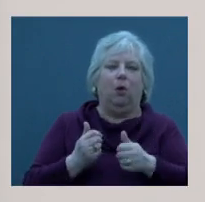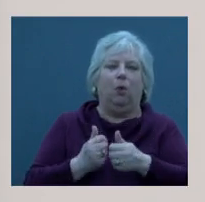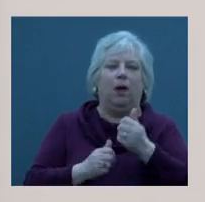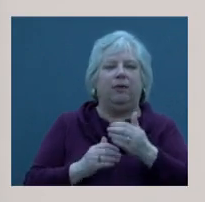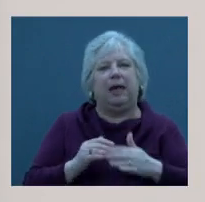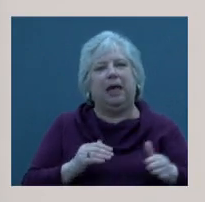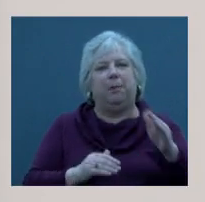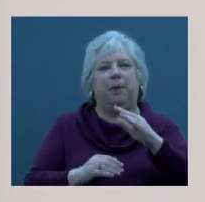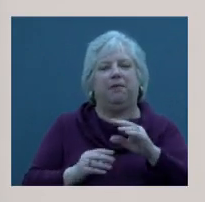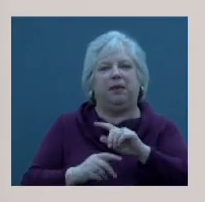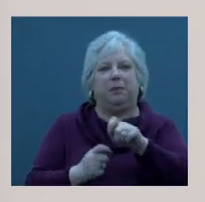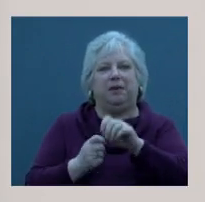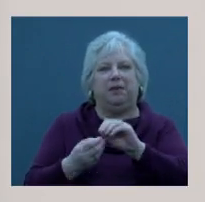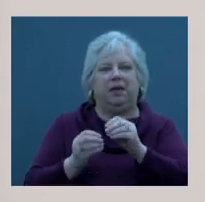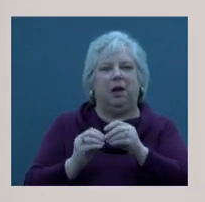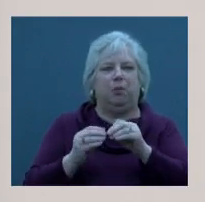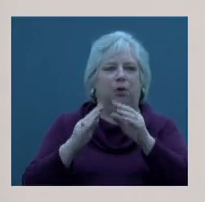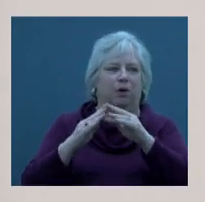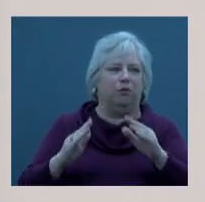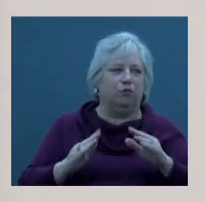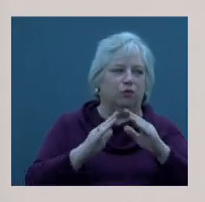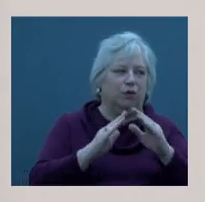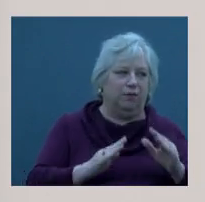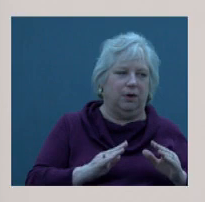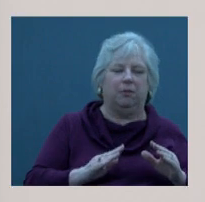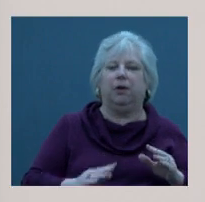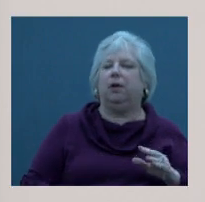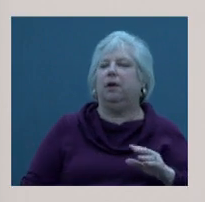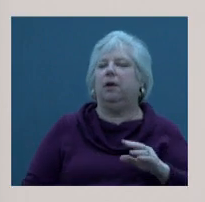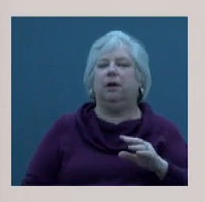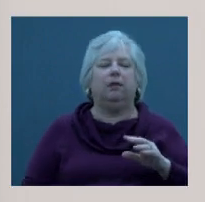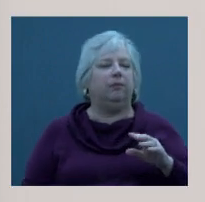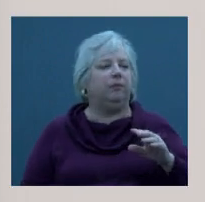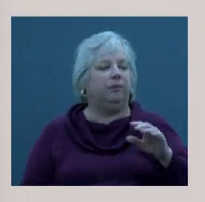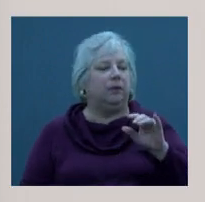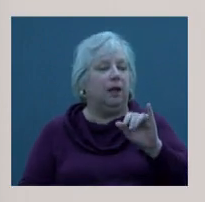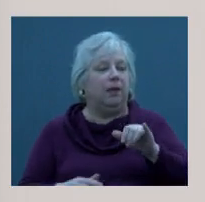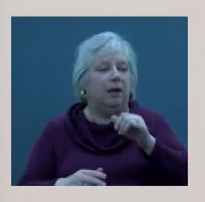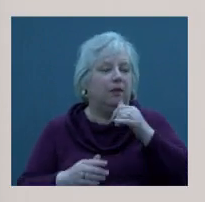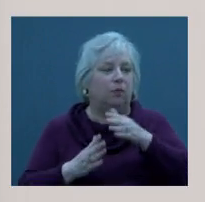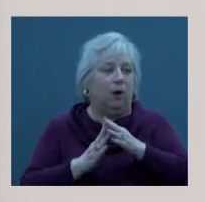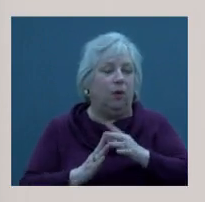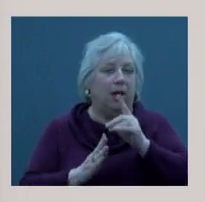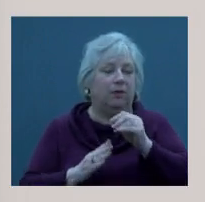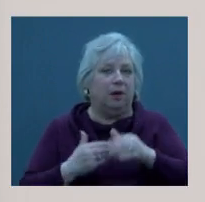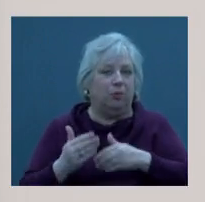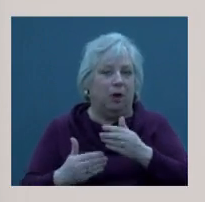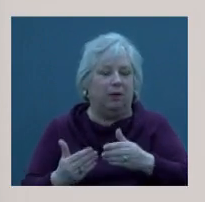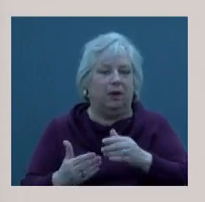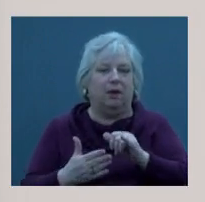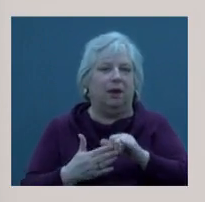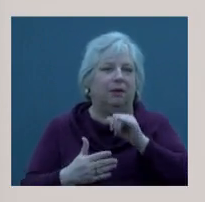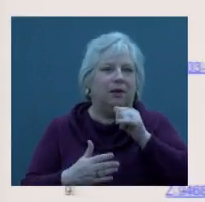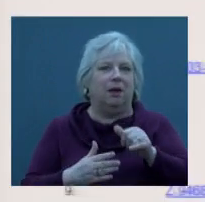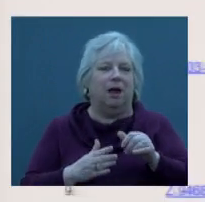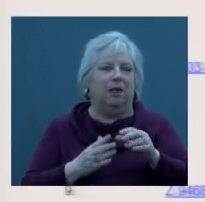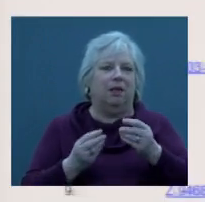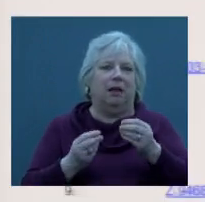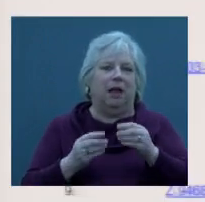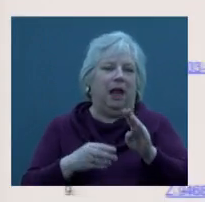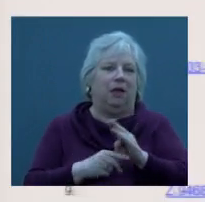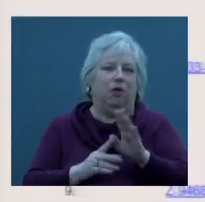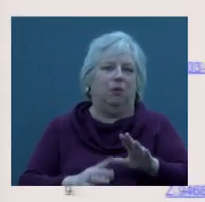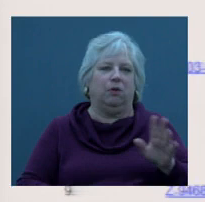But so process. far, there's no Yeah. drawing been shown to us. That's a request and a process, not just at the discretion of the